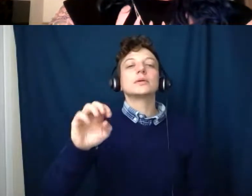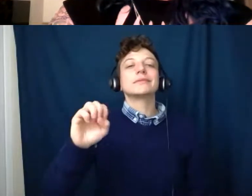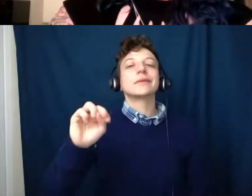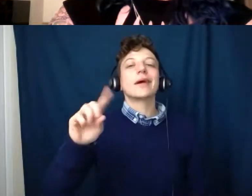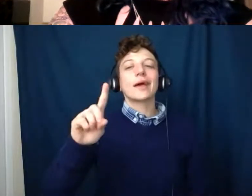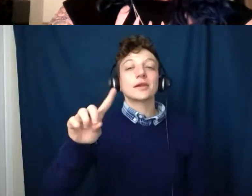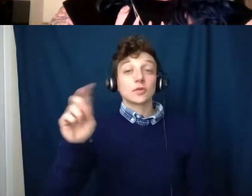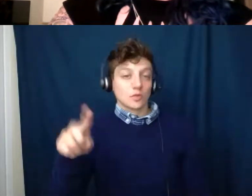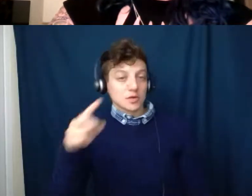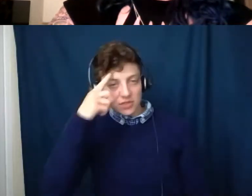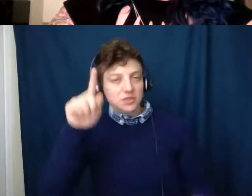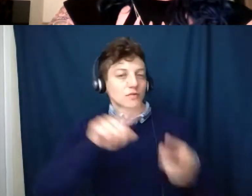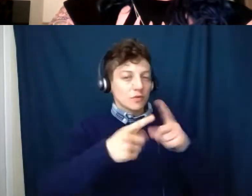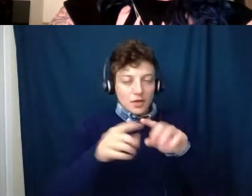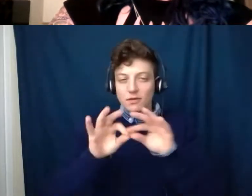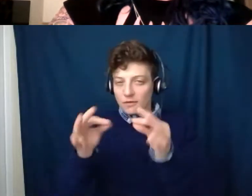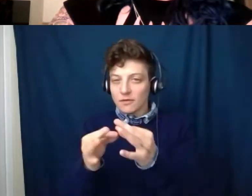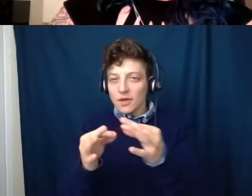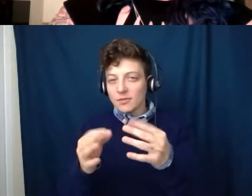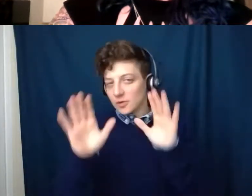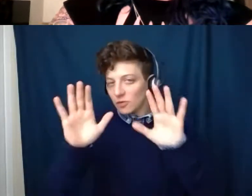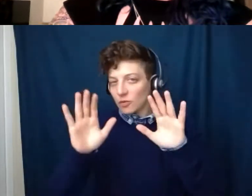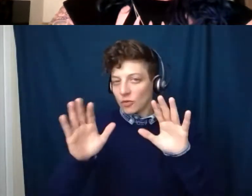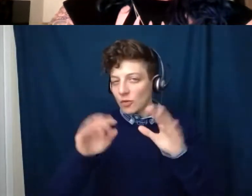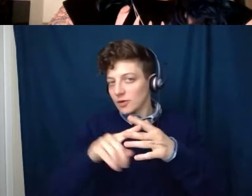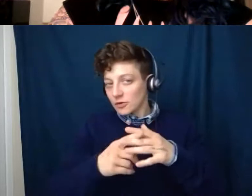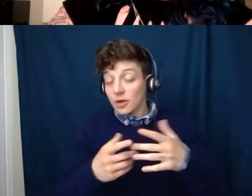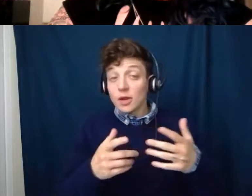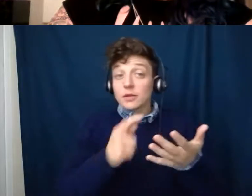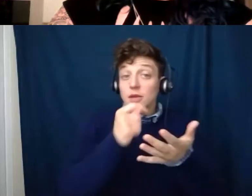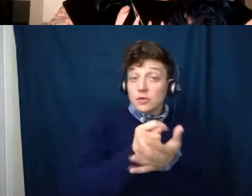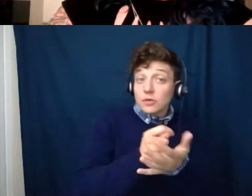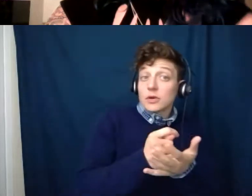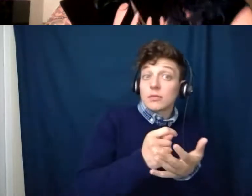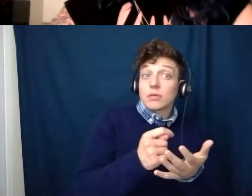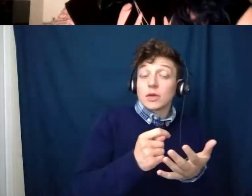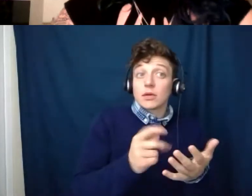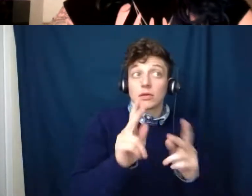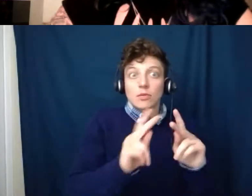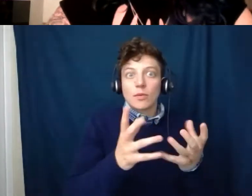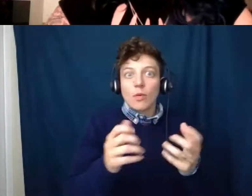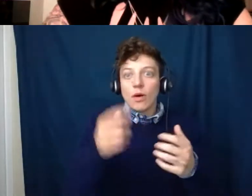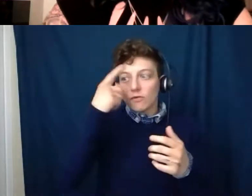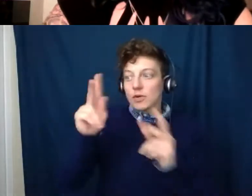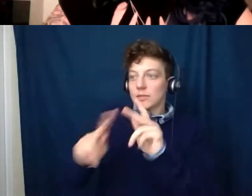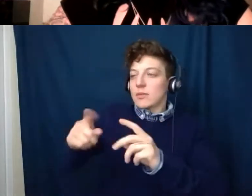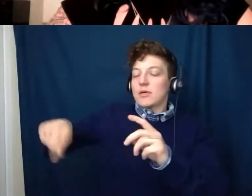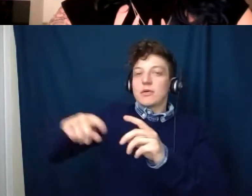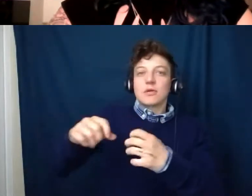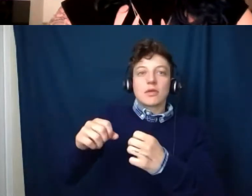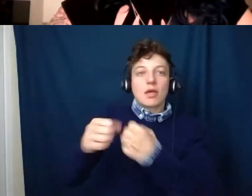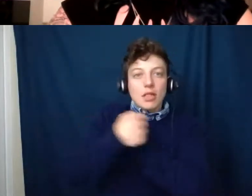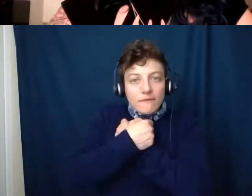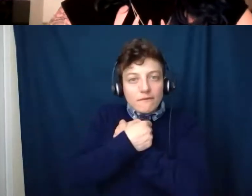think, so treatment is something that loved ones often want for people with substance use disorders, but